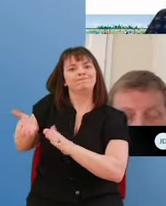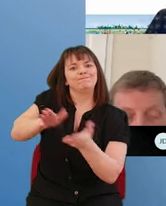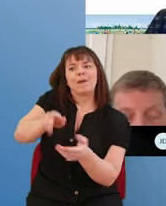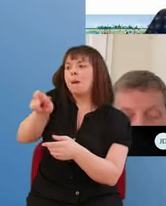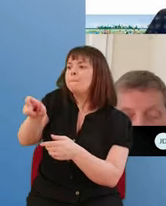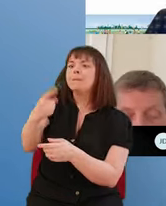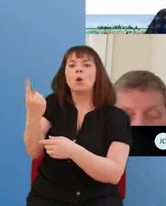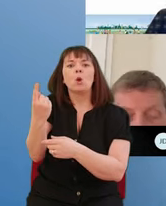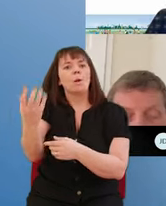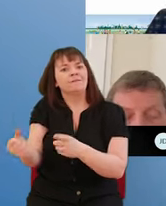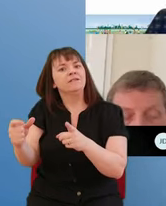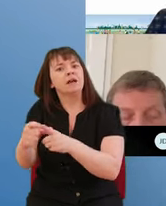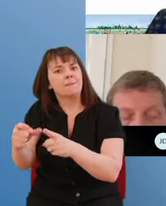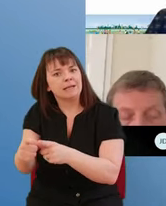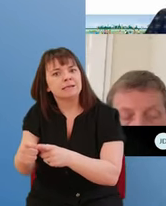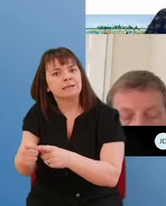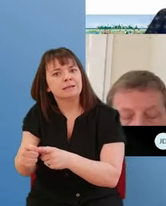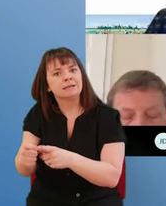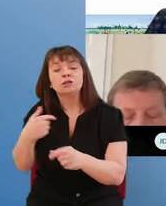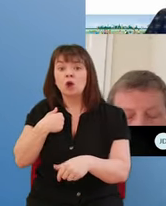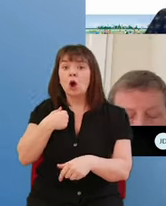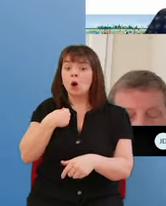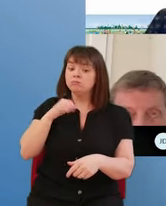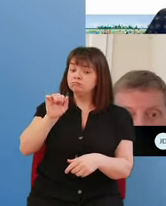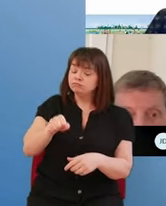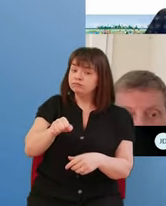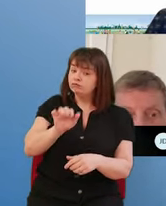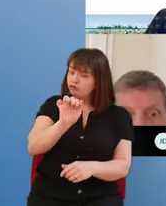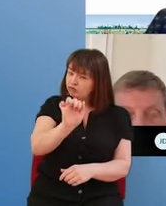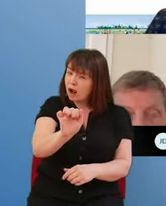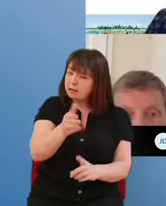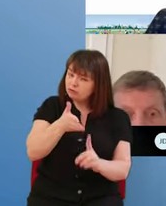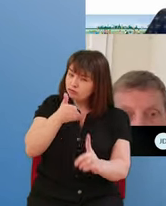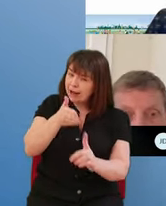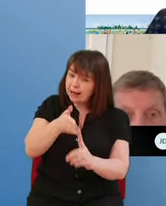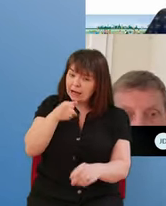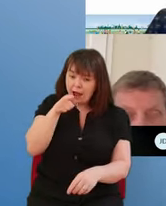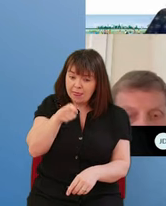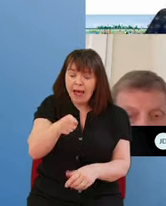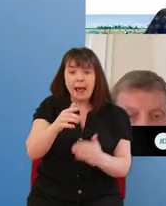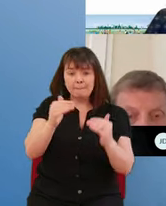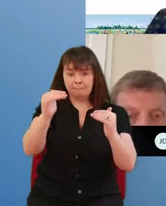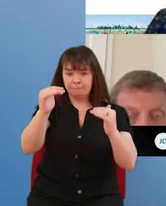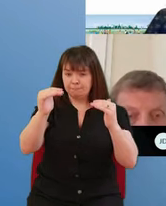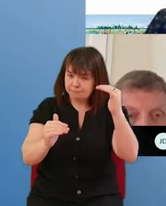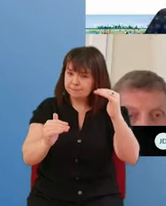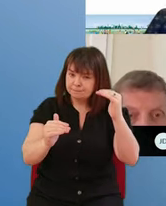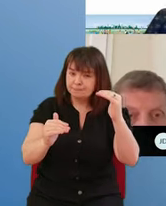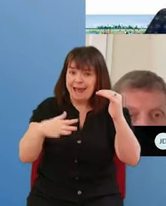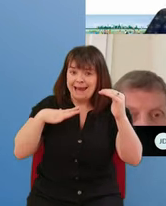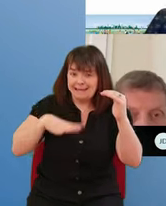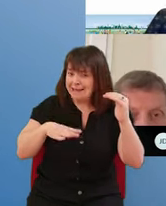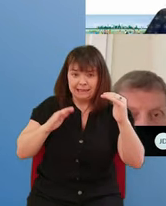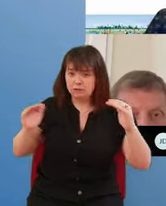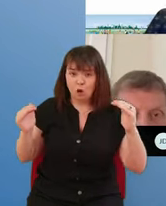premature mortality is really important, and something that we're really passionate to try and improve.